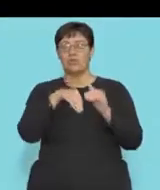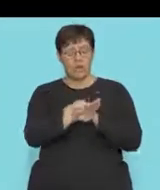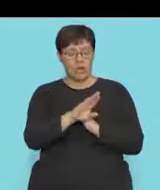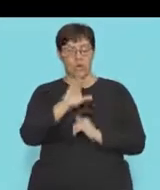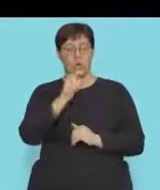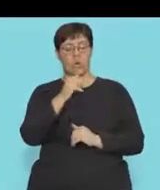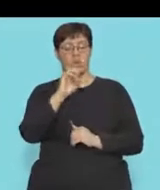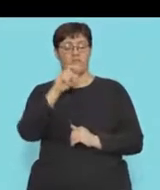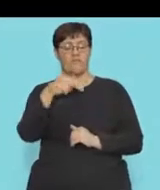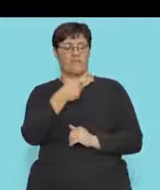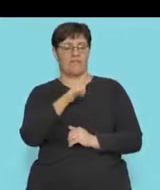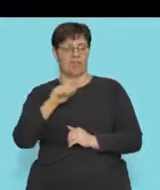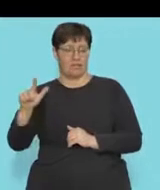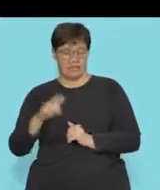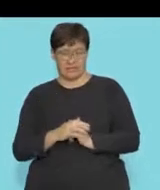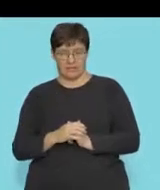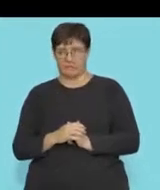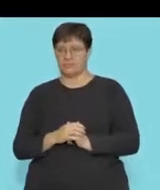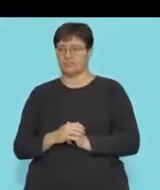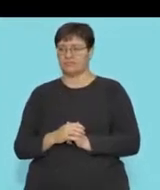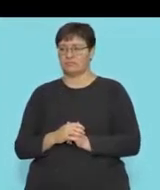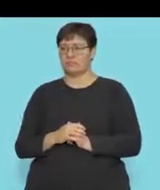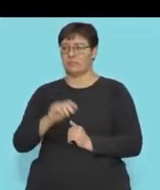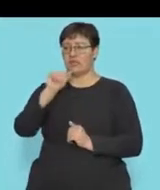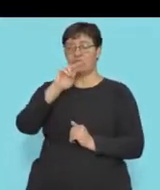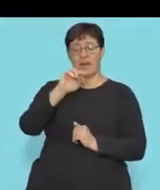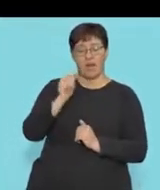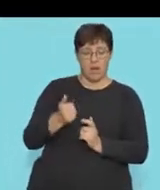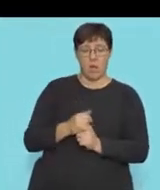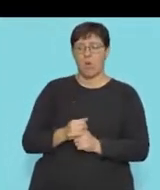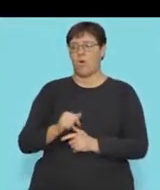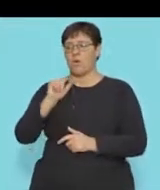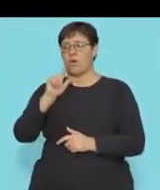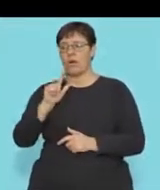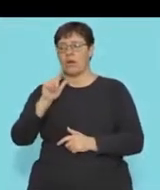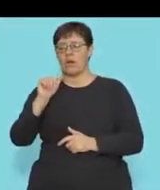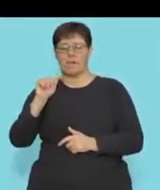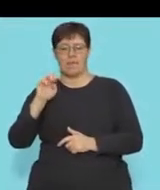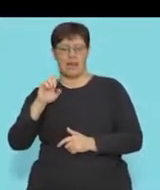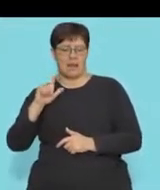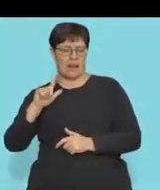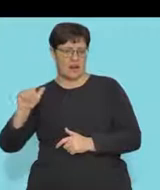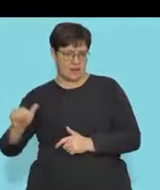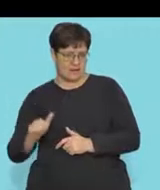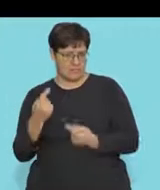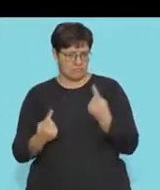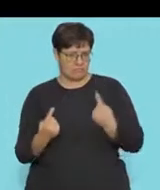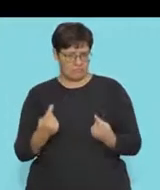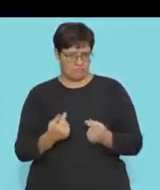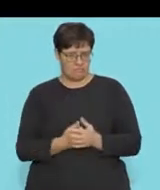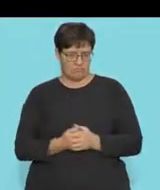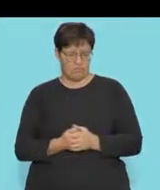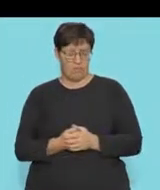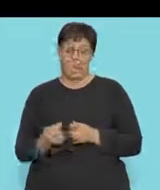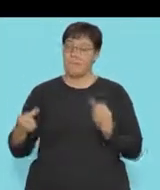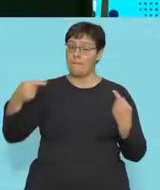of chlorophyll, guys, let's see, is it in the grana or is it in the lamella? If